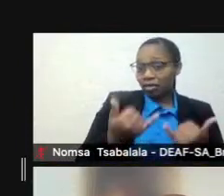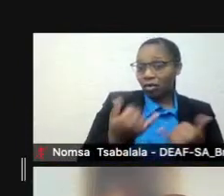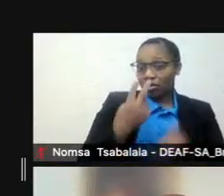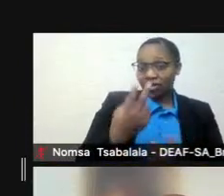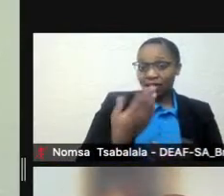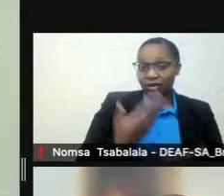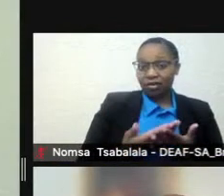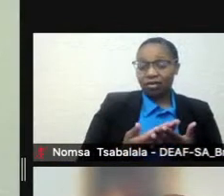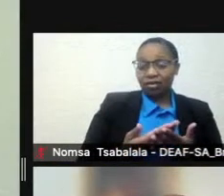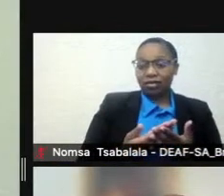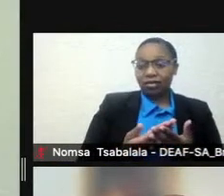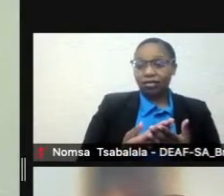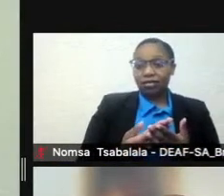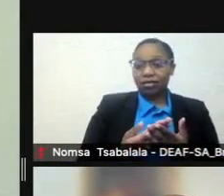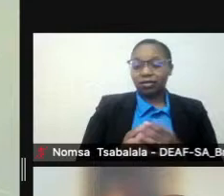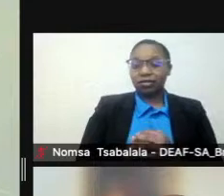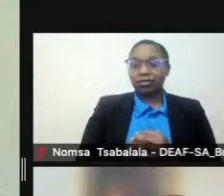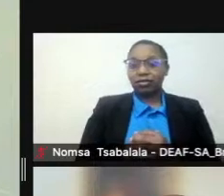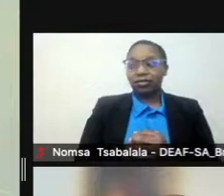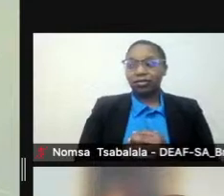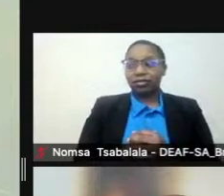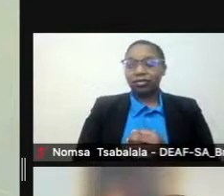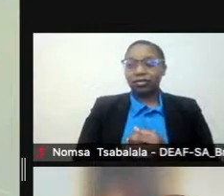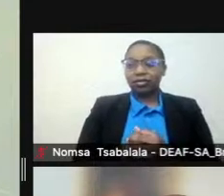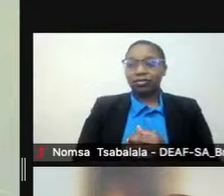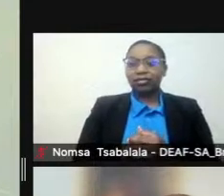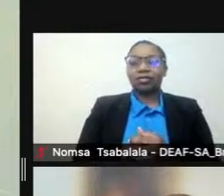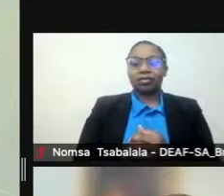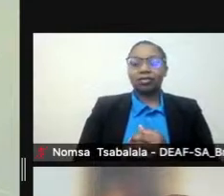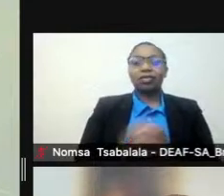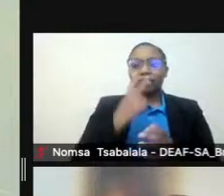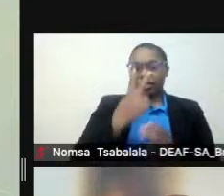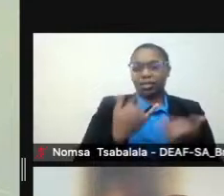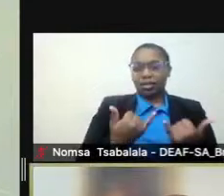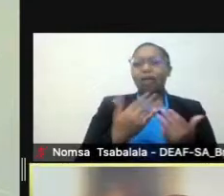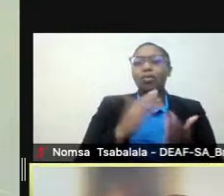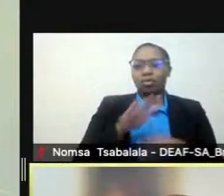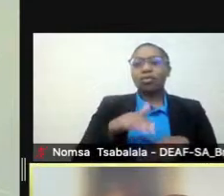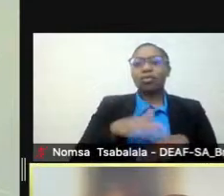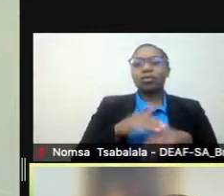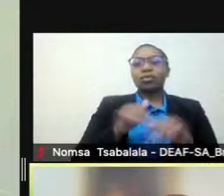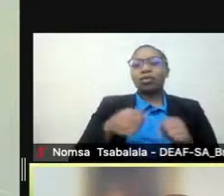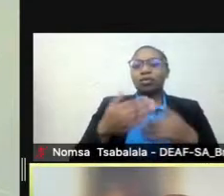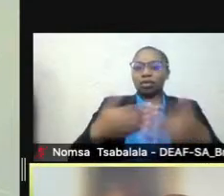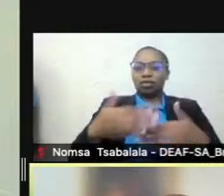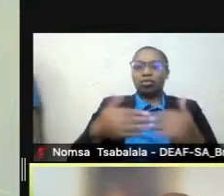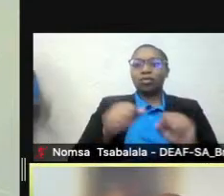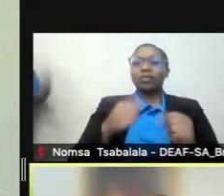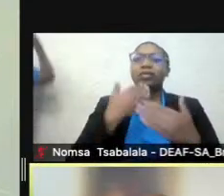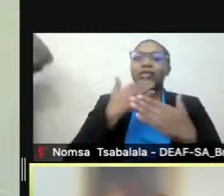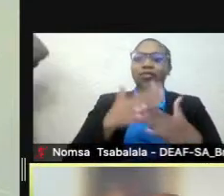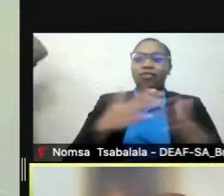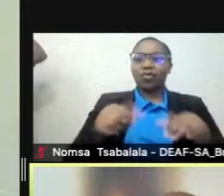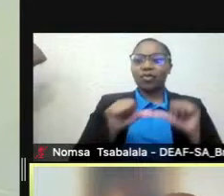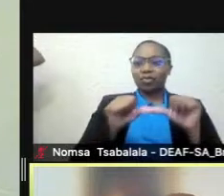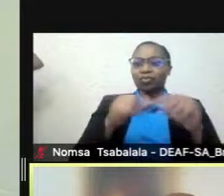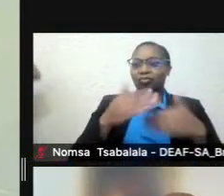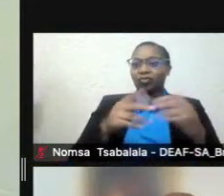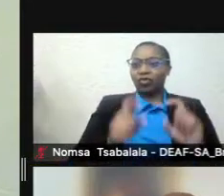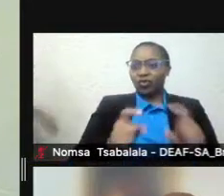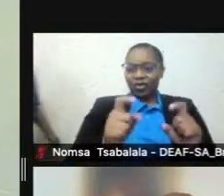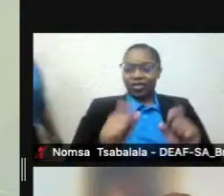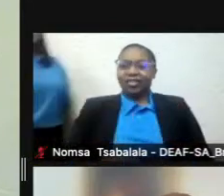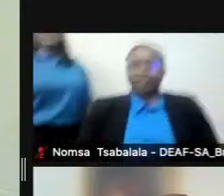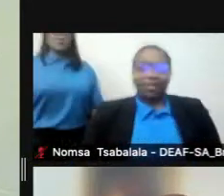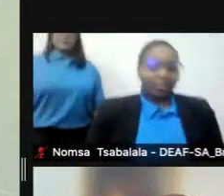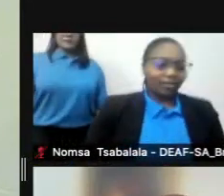Still, it's visible, but there's not. Yeah, now it's visible. Can go on. Okay, thank you very much. I'll go ahead very quickly. Good morning. Okay, thank you very